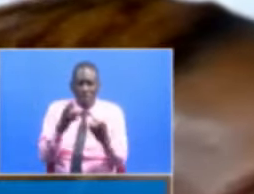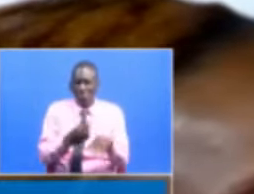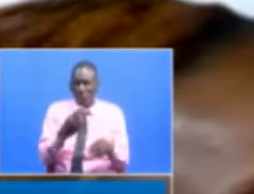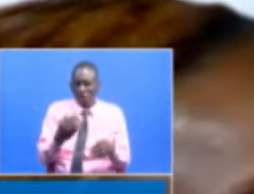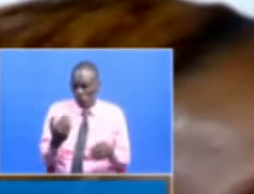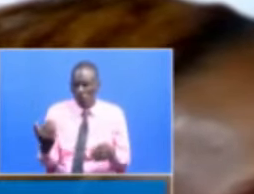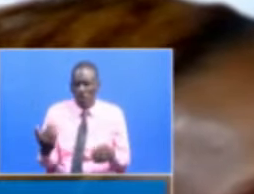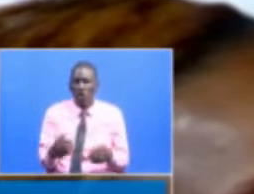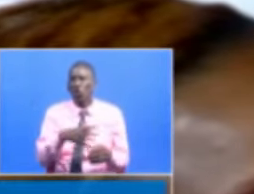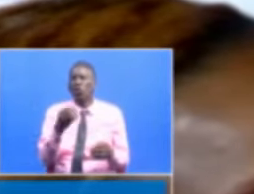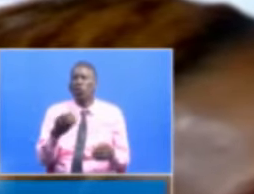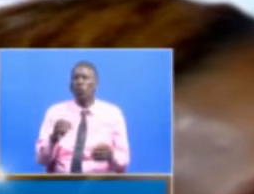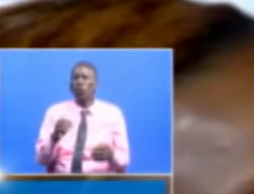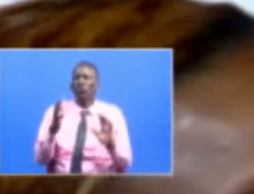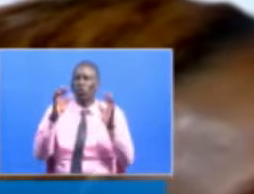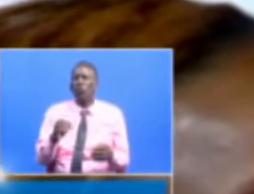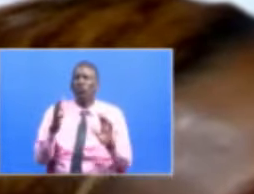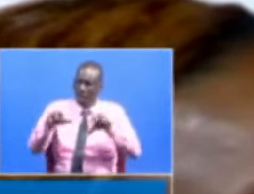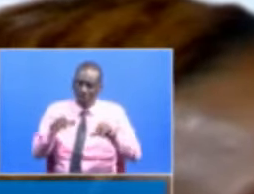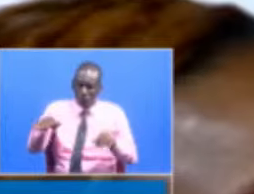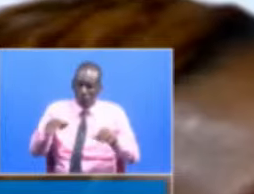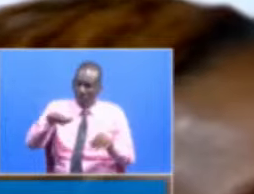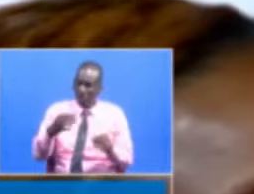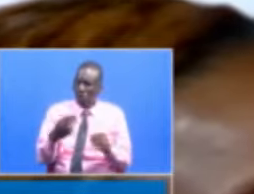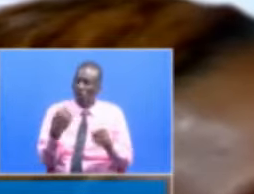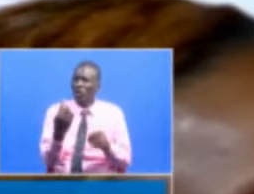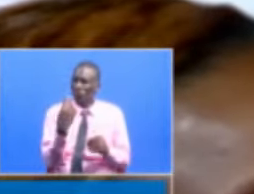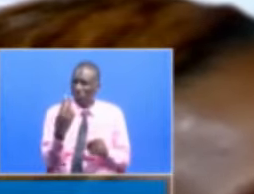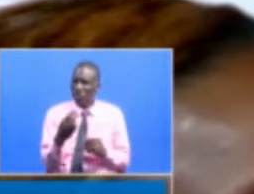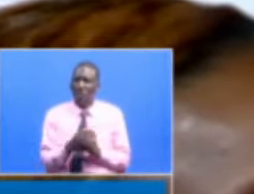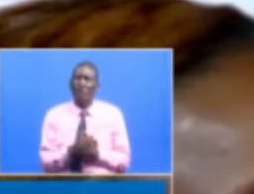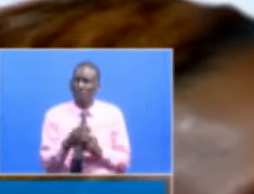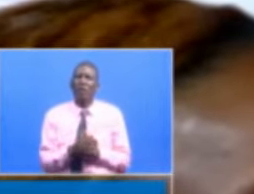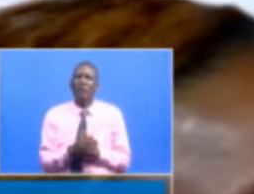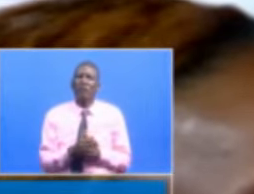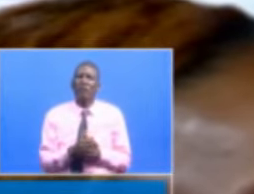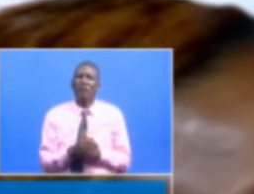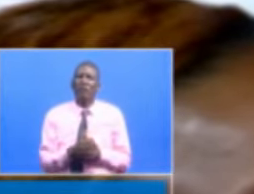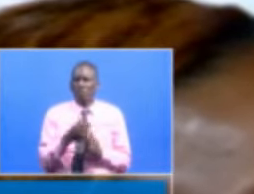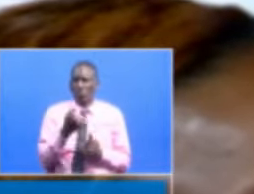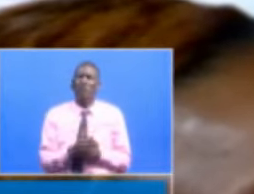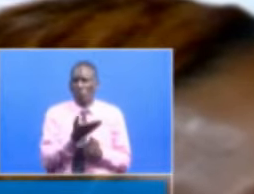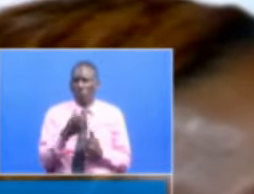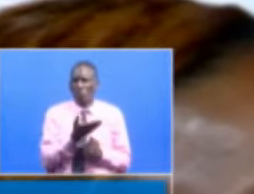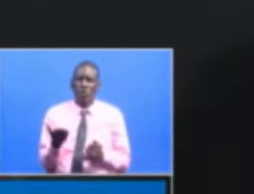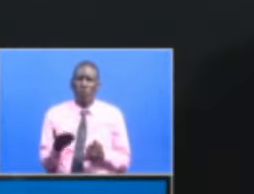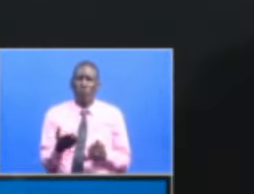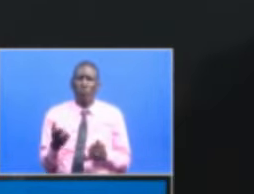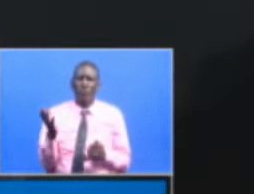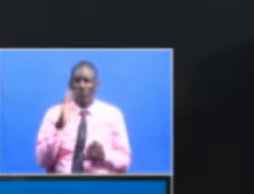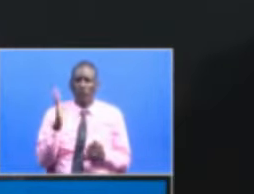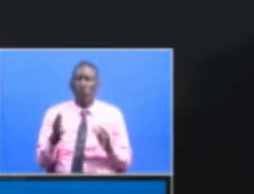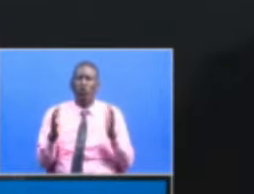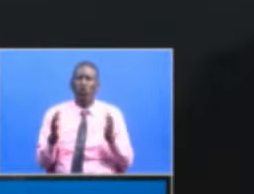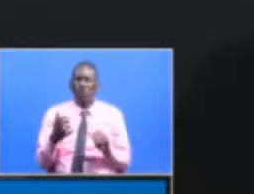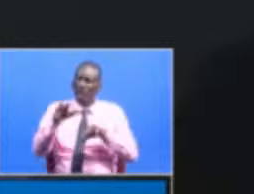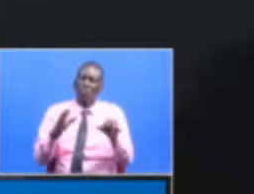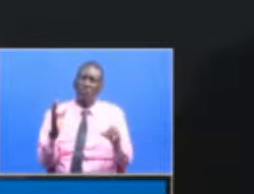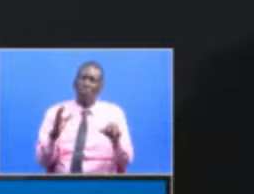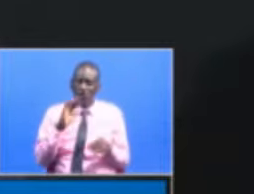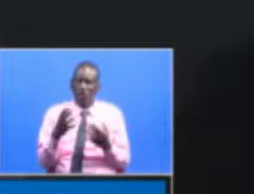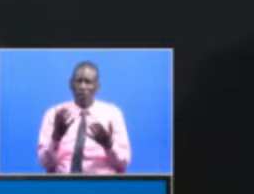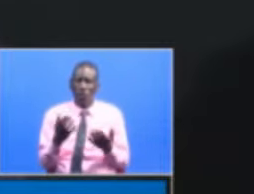parks just to see, because they have actually finished those, killed and finished those wildlife. So the same should not